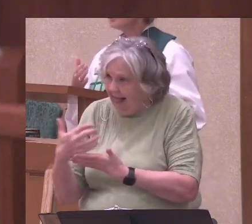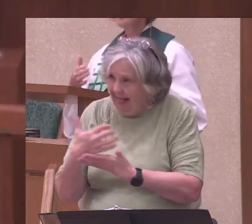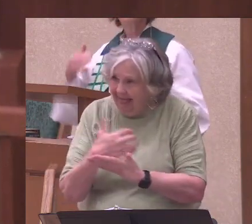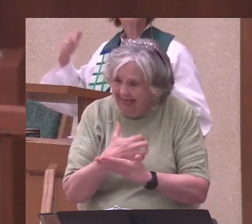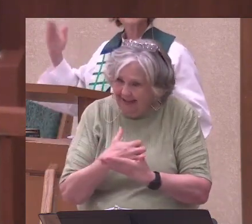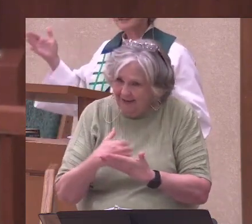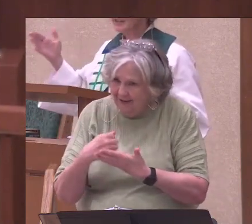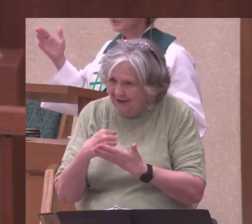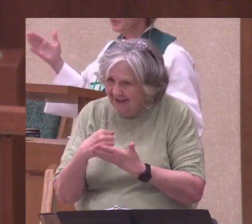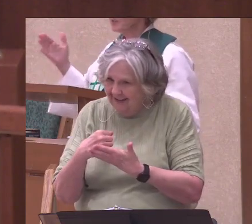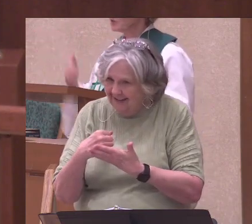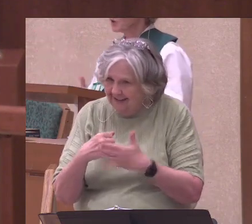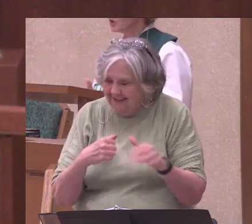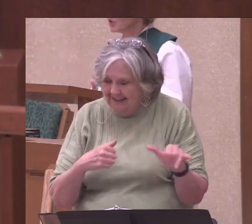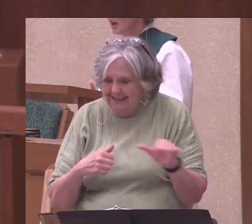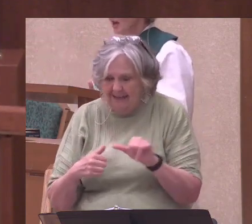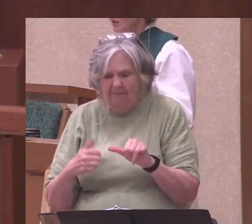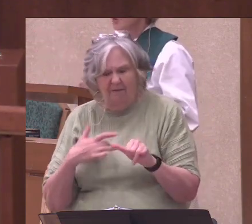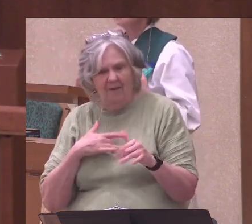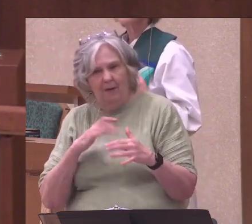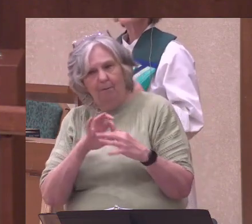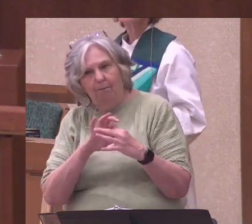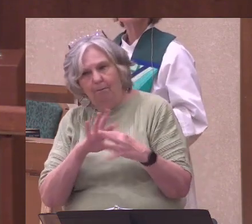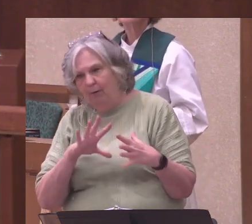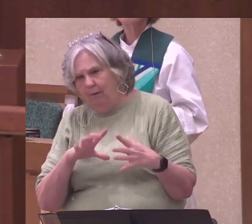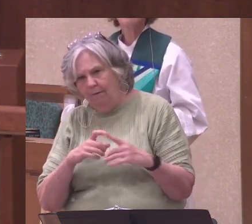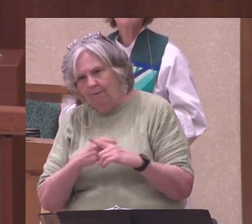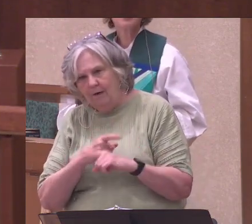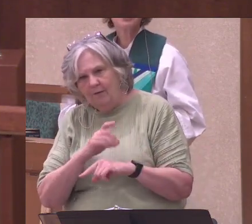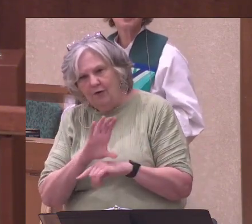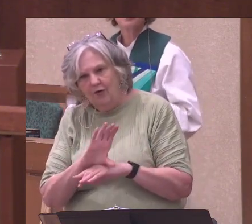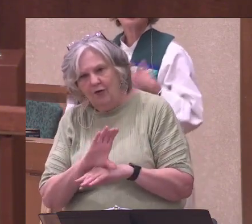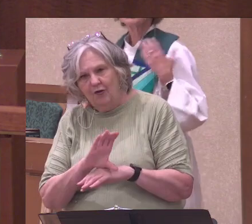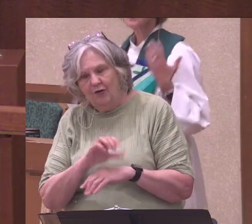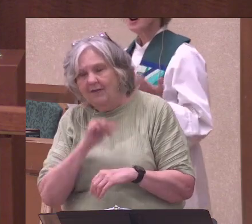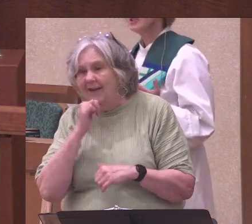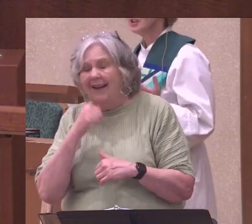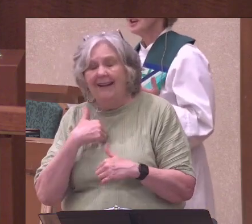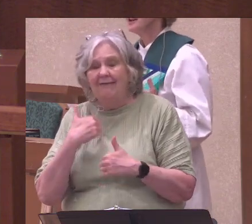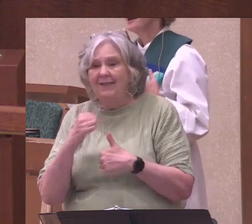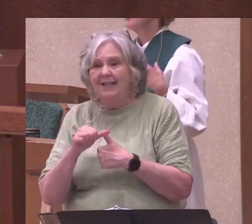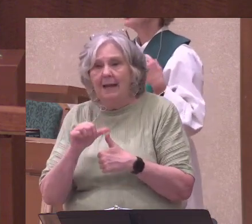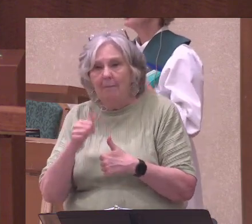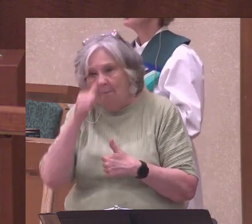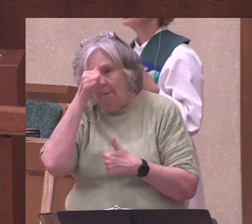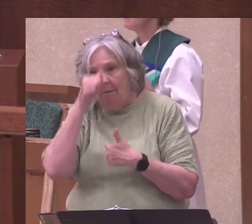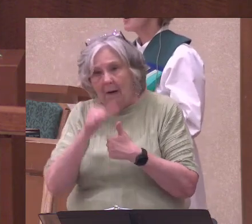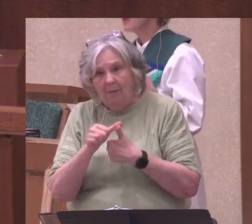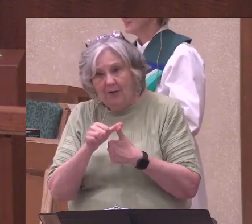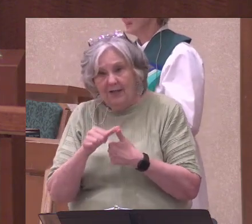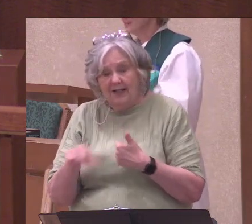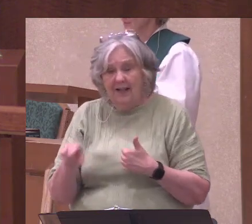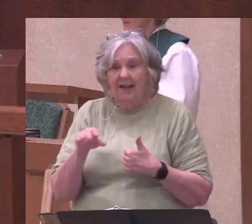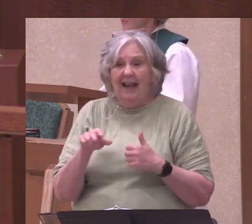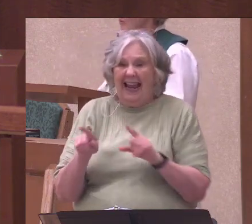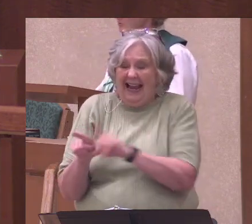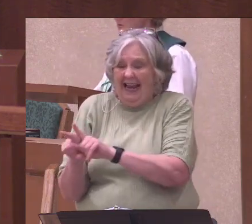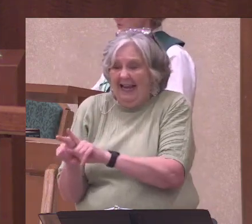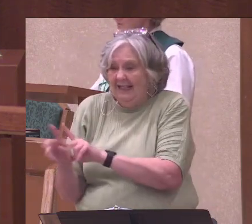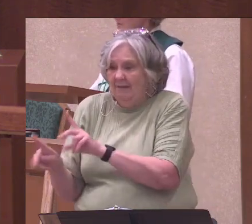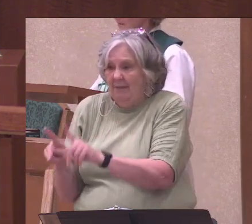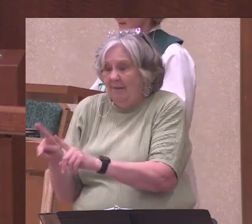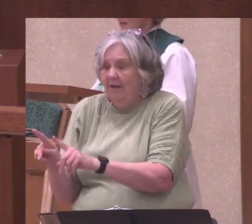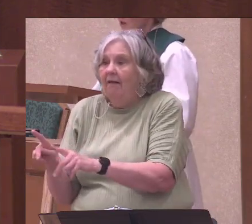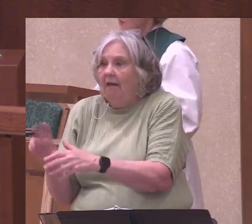Those who are disconnected from church don't share the same memories or nostalgia as those who are connected